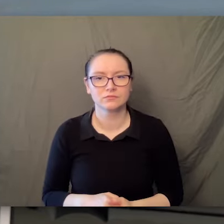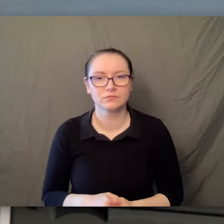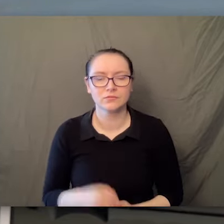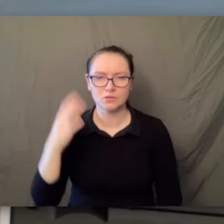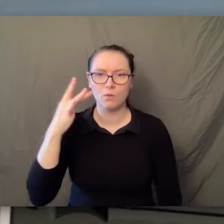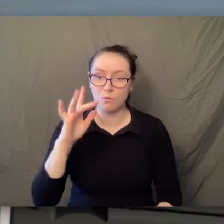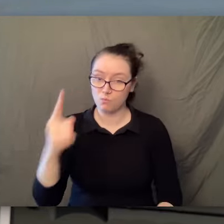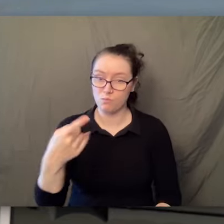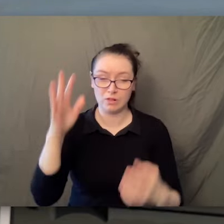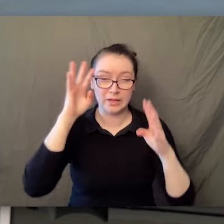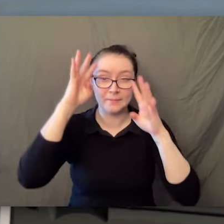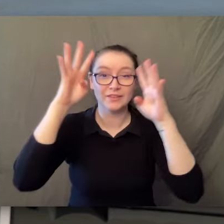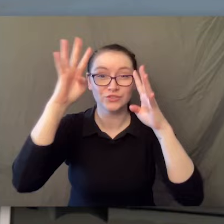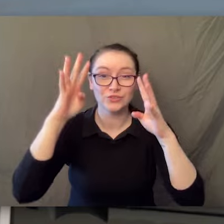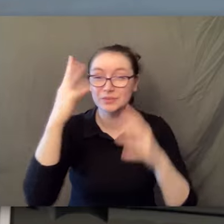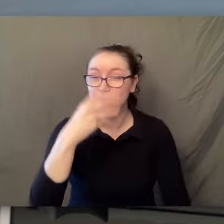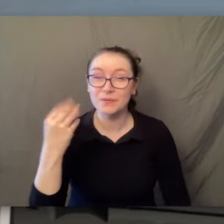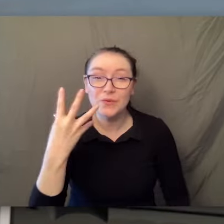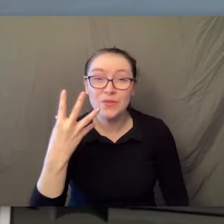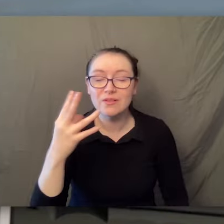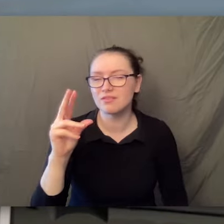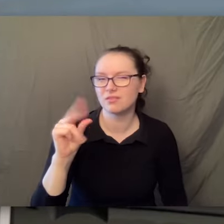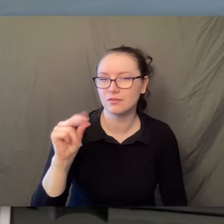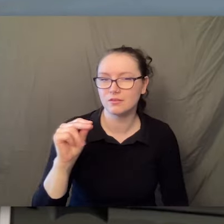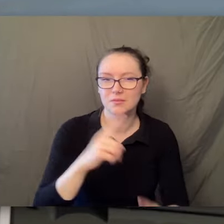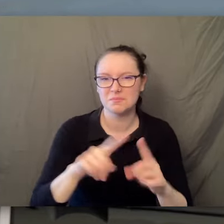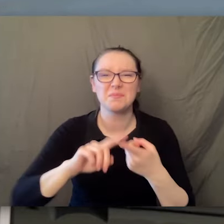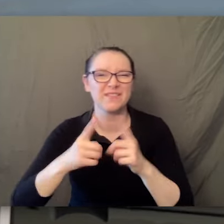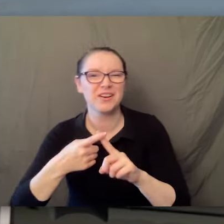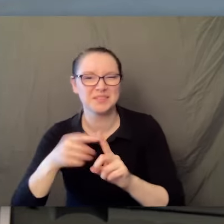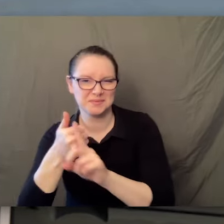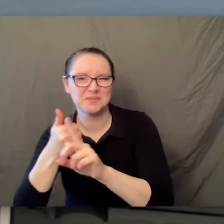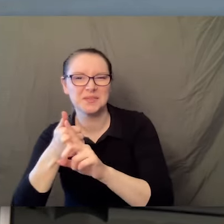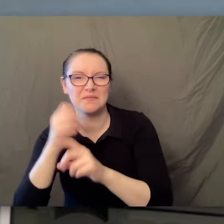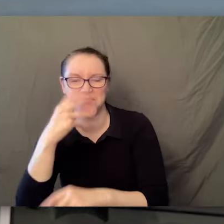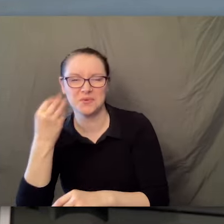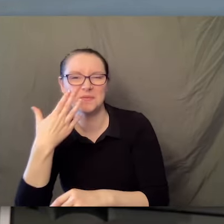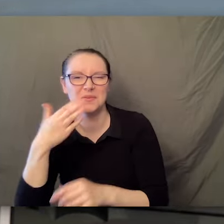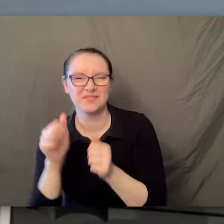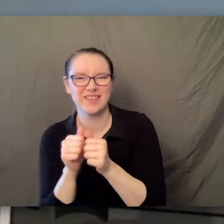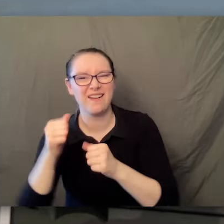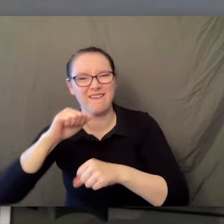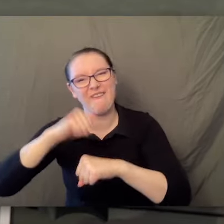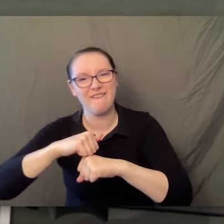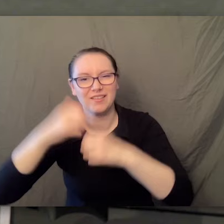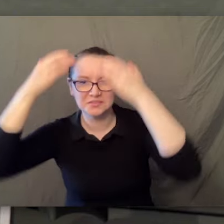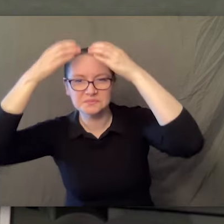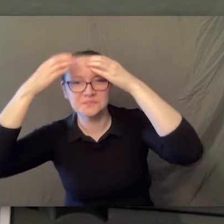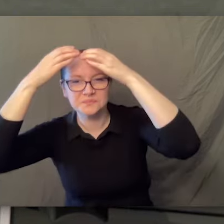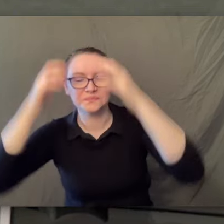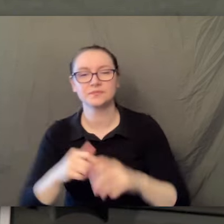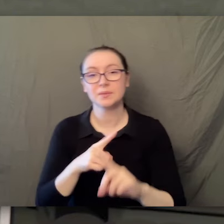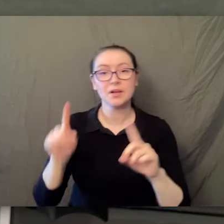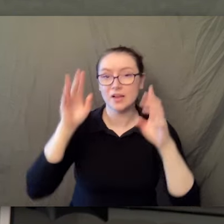see, practical imagination is not pretty. Well, with the exception of my friend Dick Gill and his beautiful hard hat there. On a launch site like